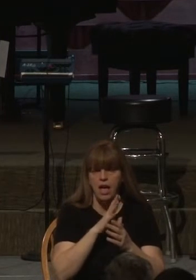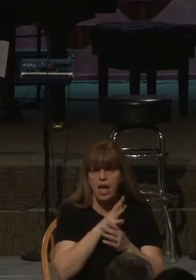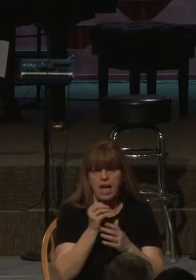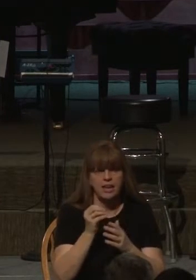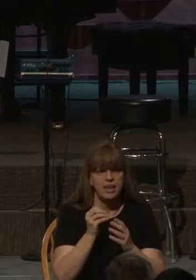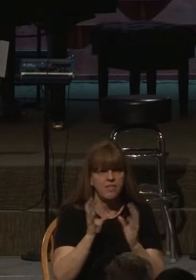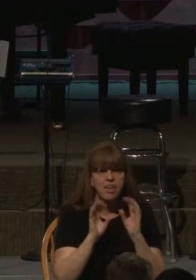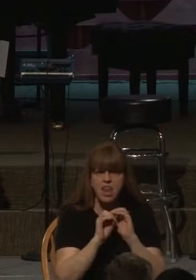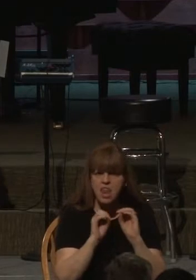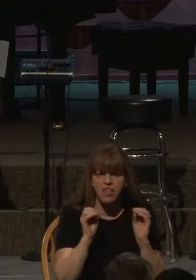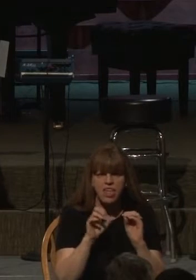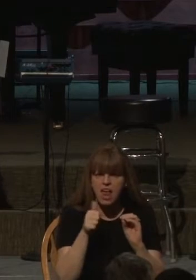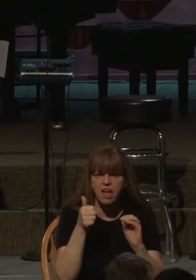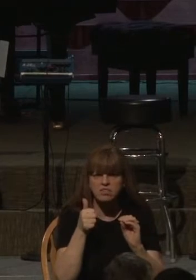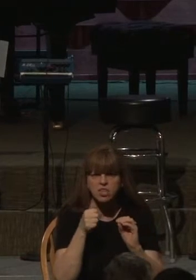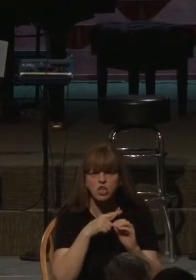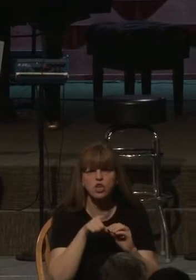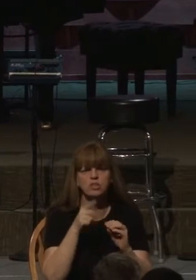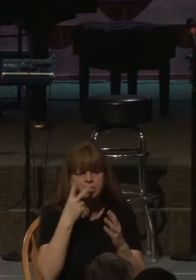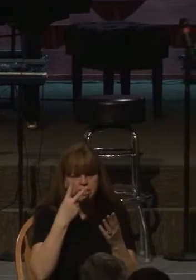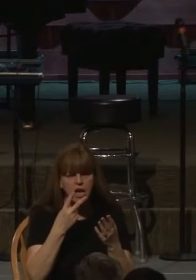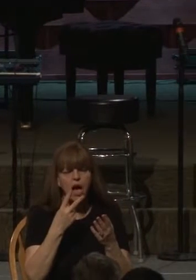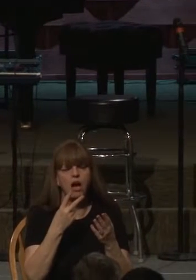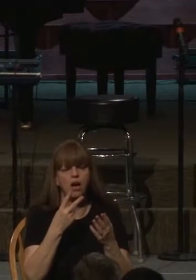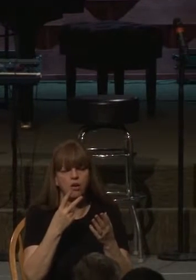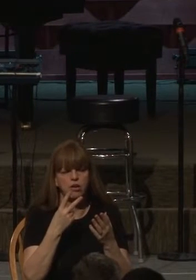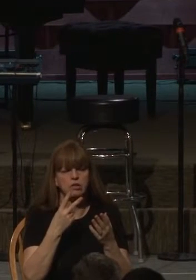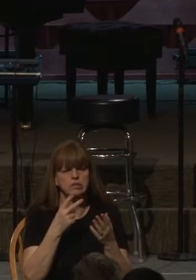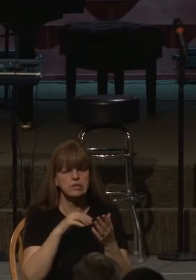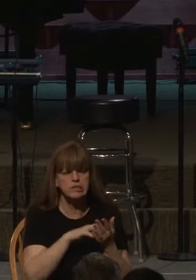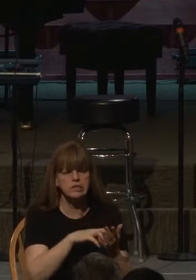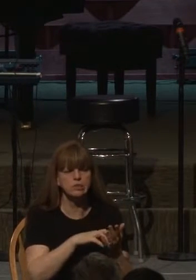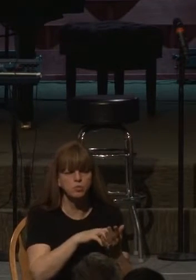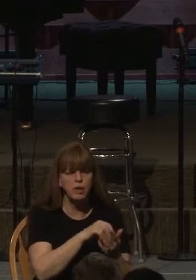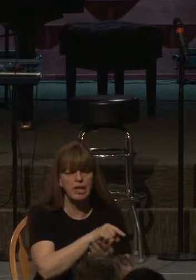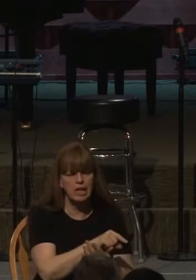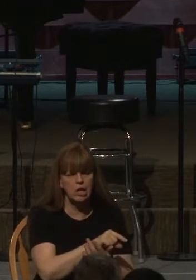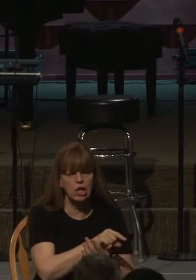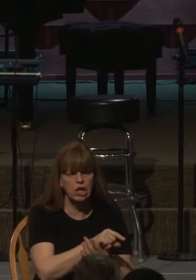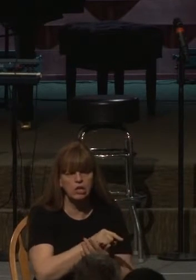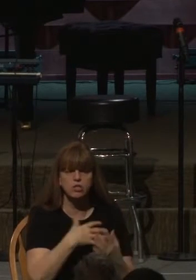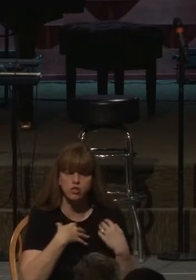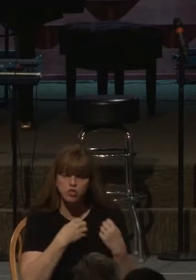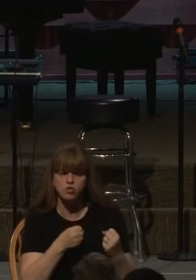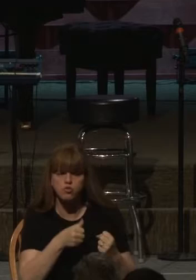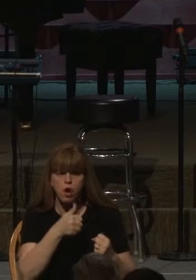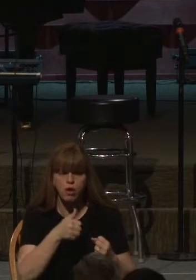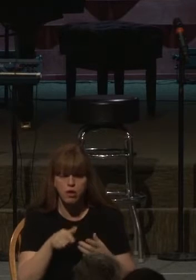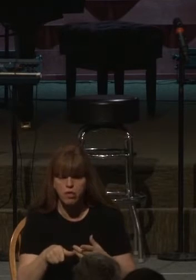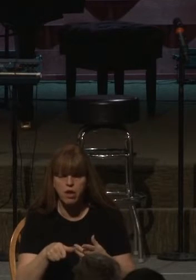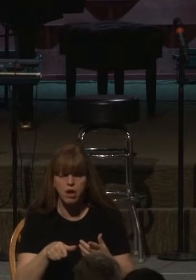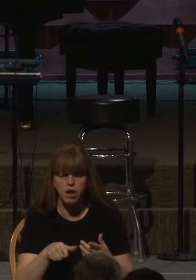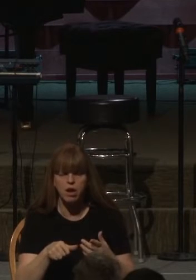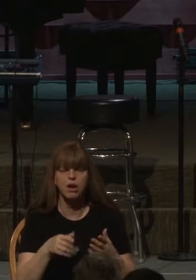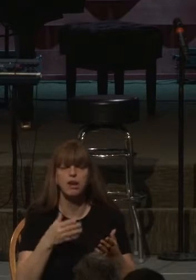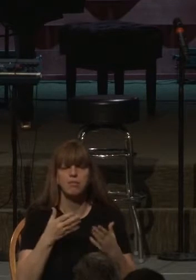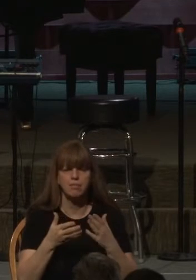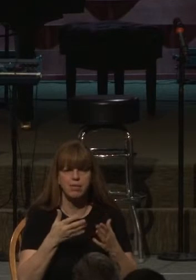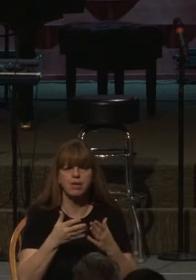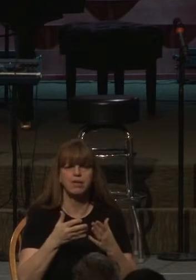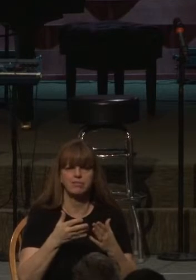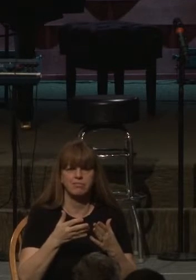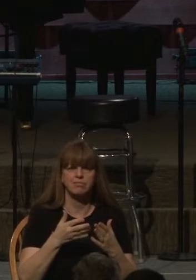else, you see where you're doing kind of good and you see where you're kind of weak, and it gives you an idea of what you might be needing to pursue to catch